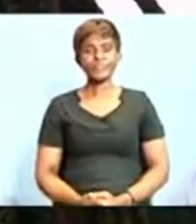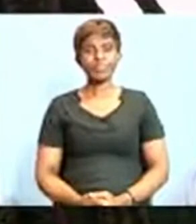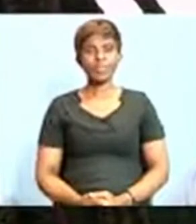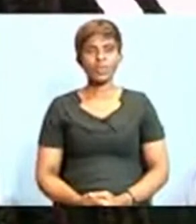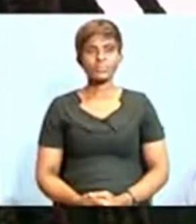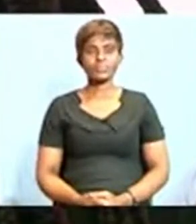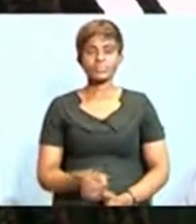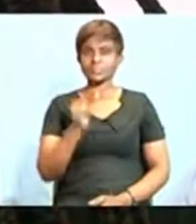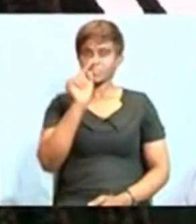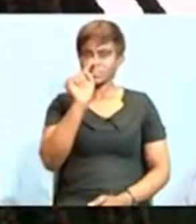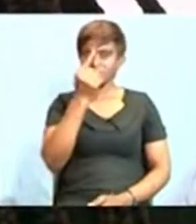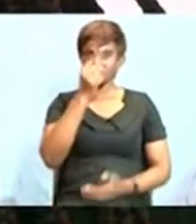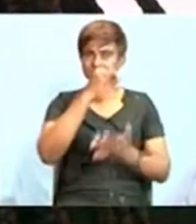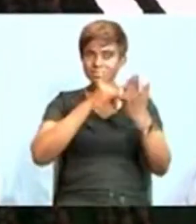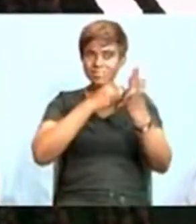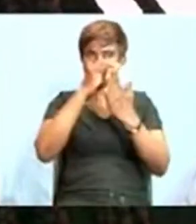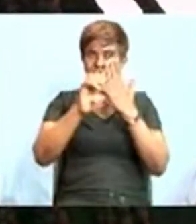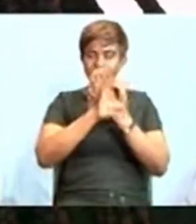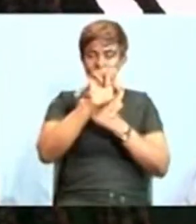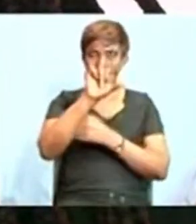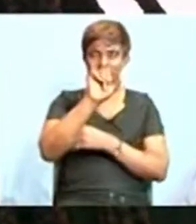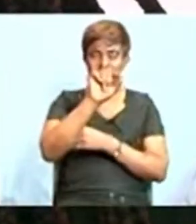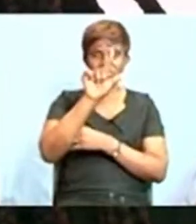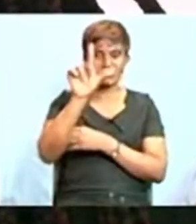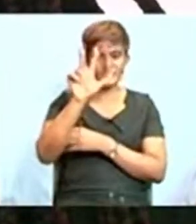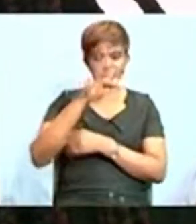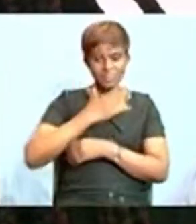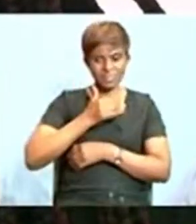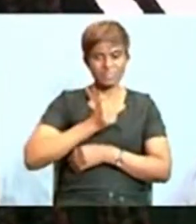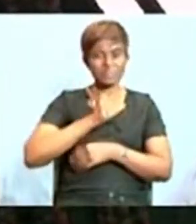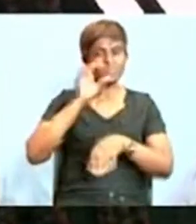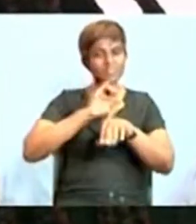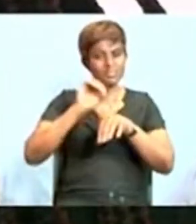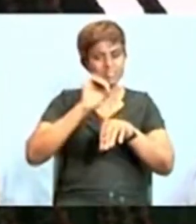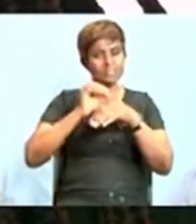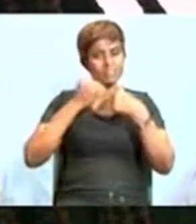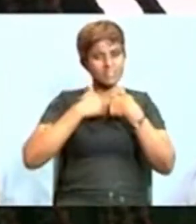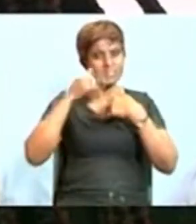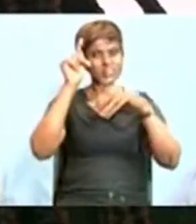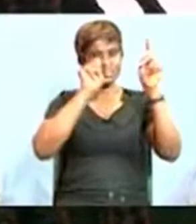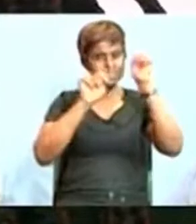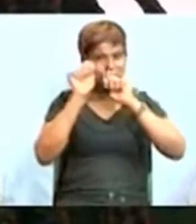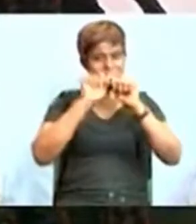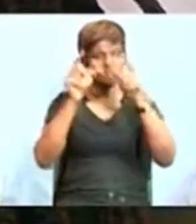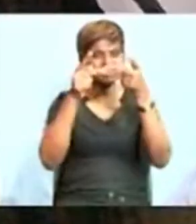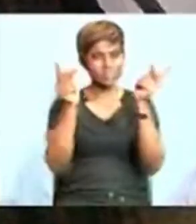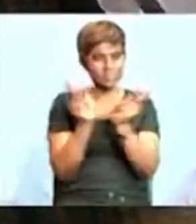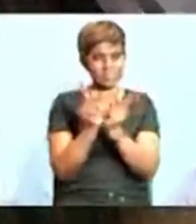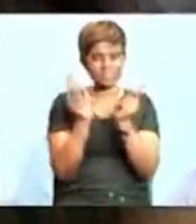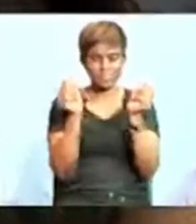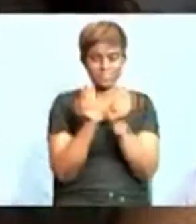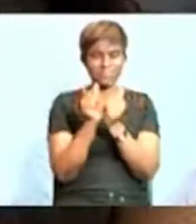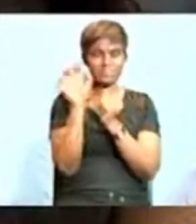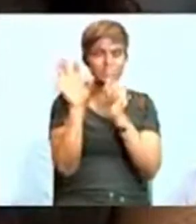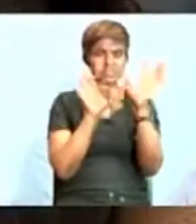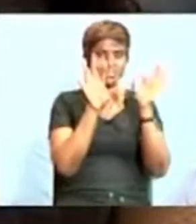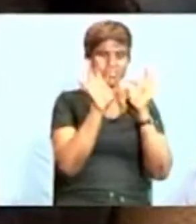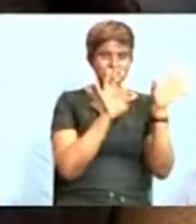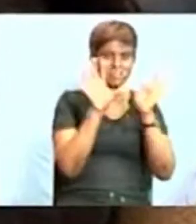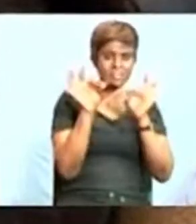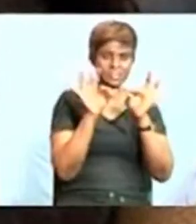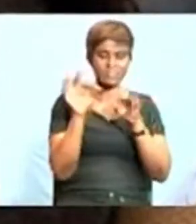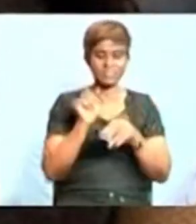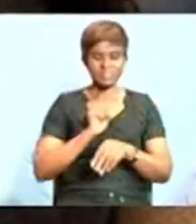On 1st June 2023, I did have an opportunity to tour our premises with selected members of